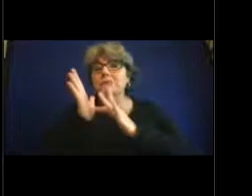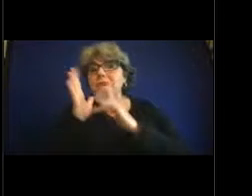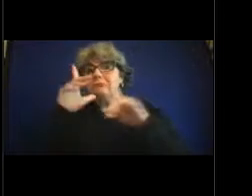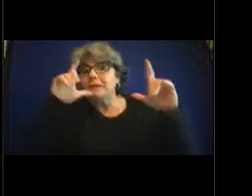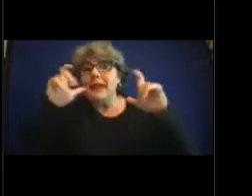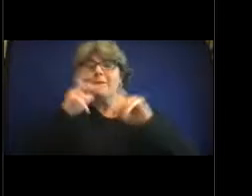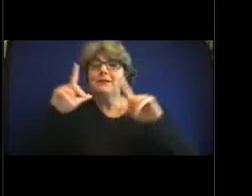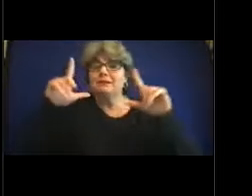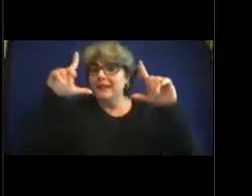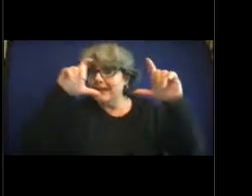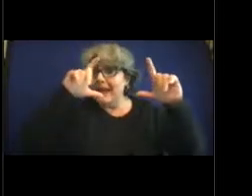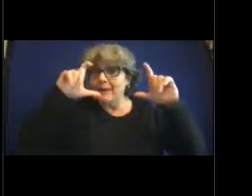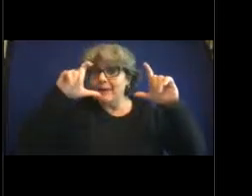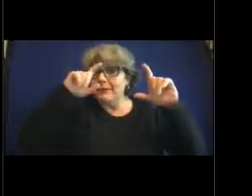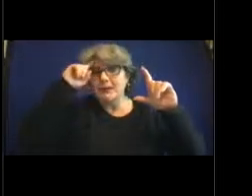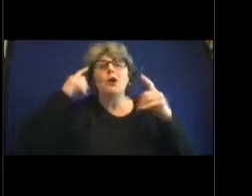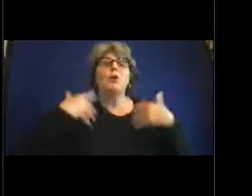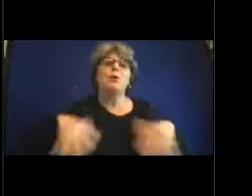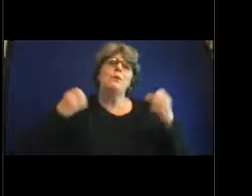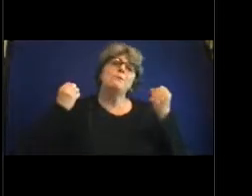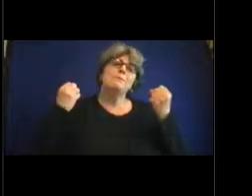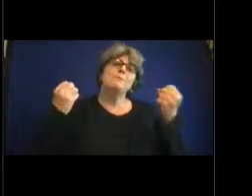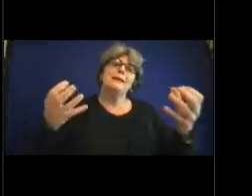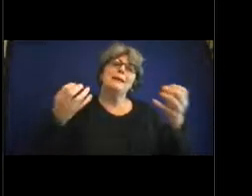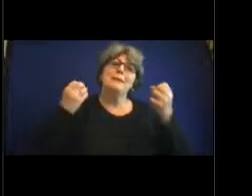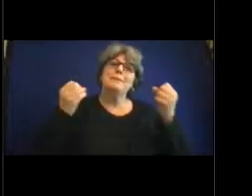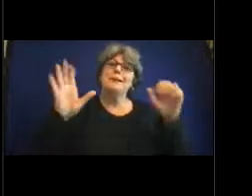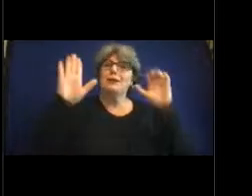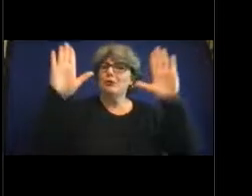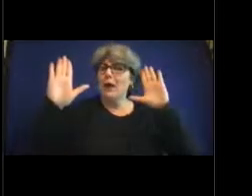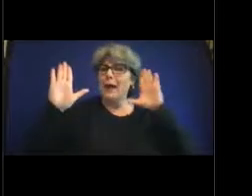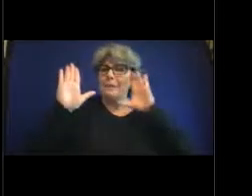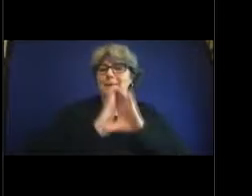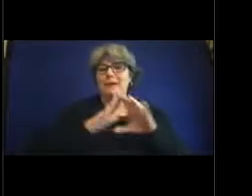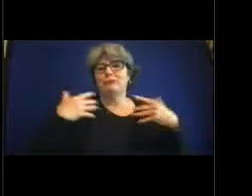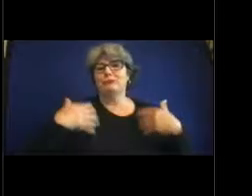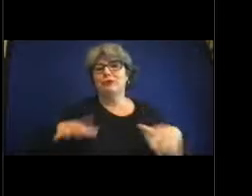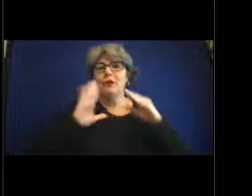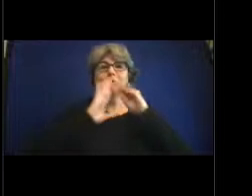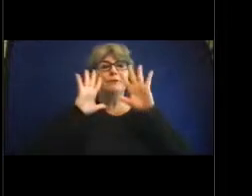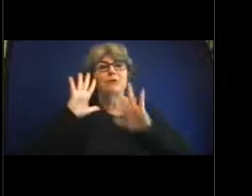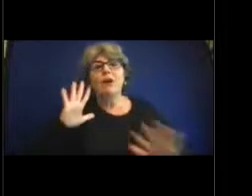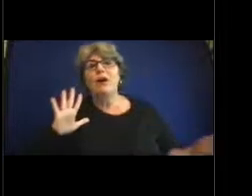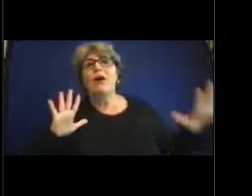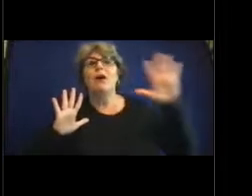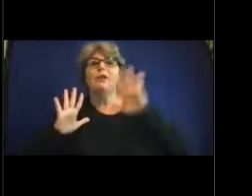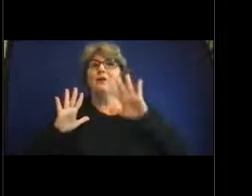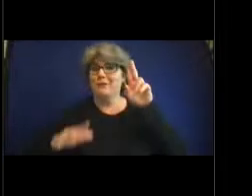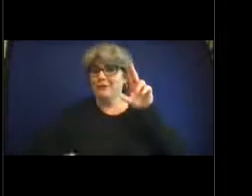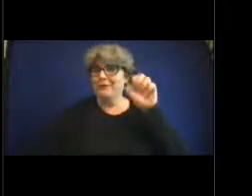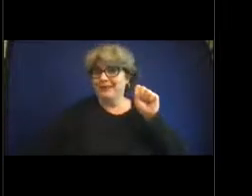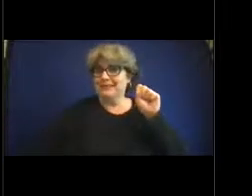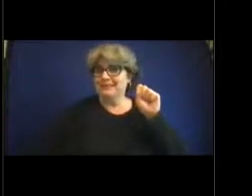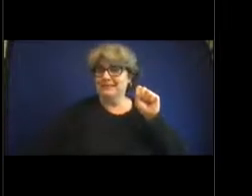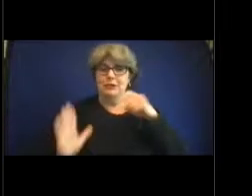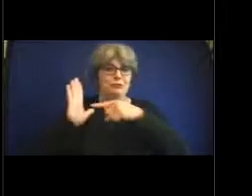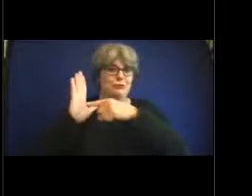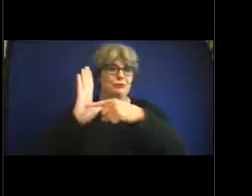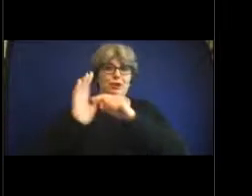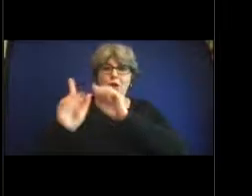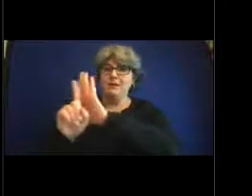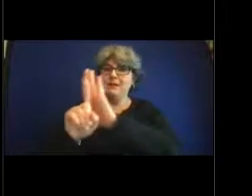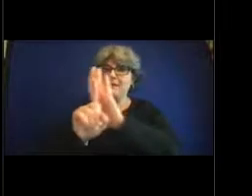cameras. We received so many great pictures from students all over the country showing all of